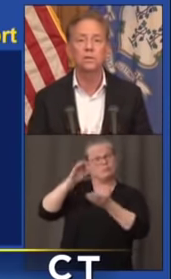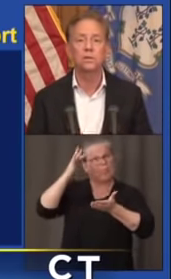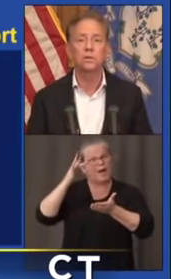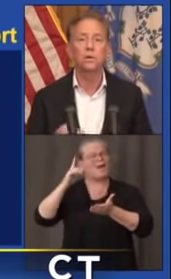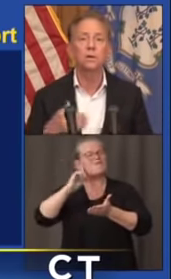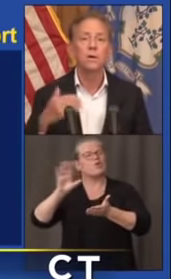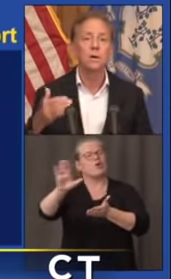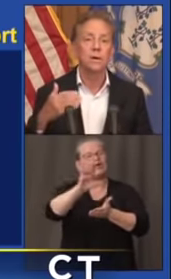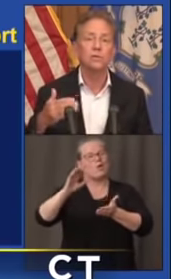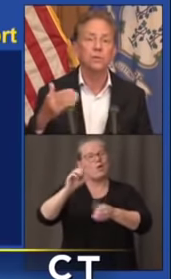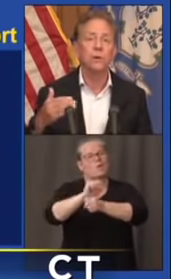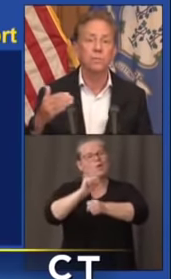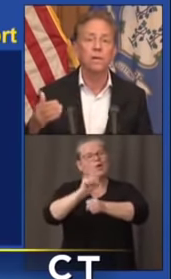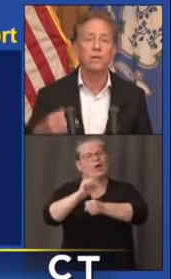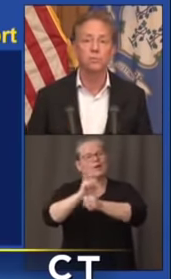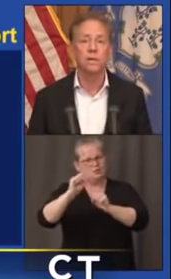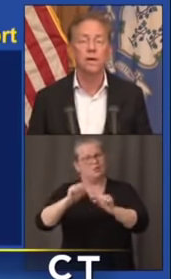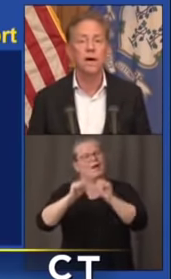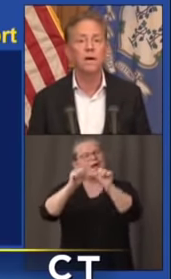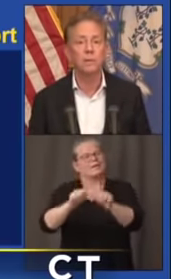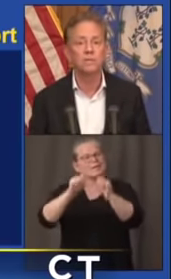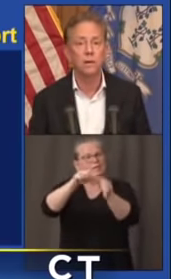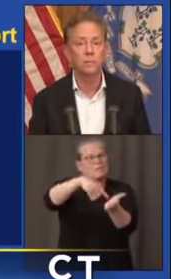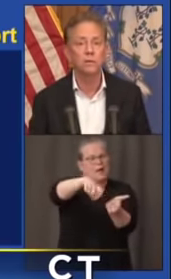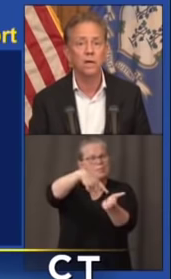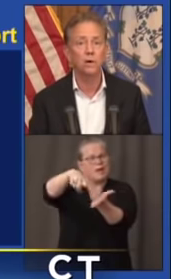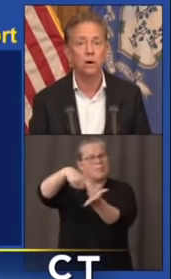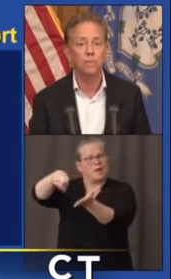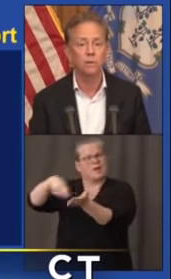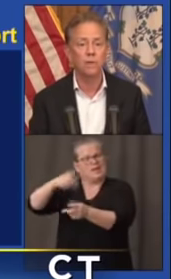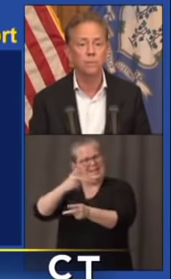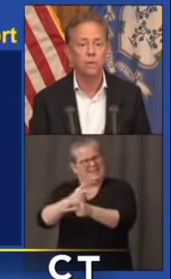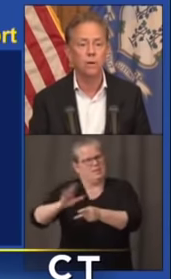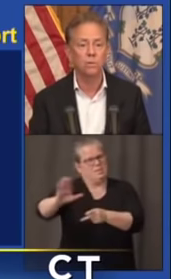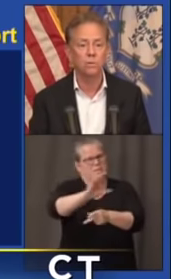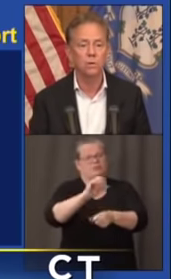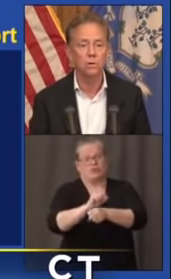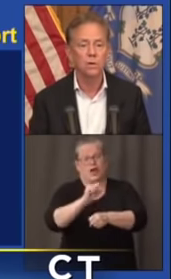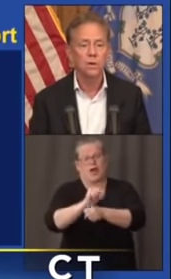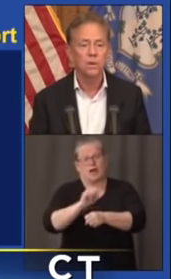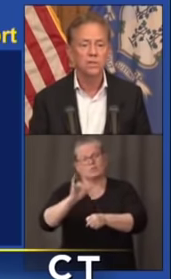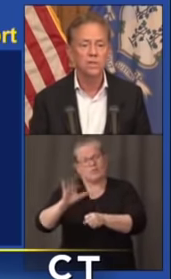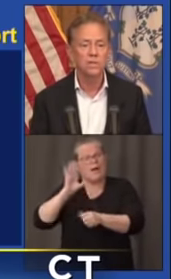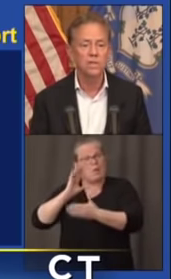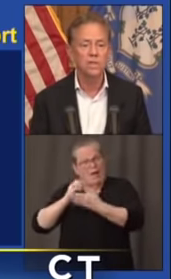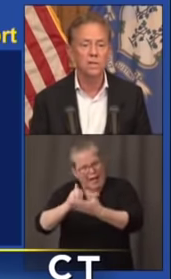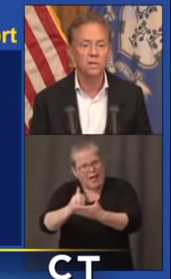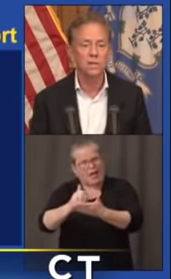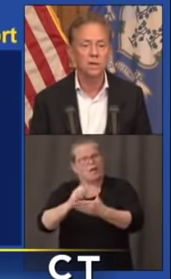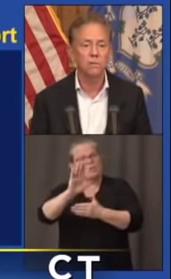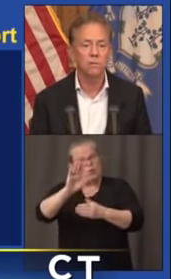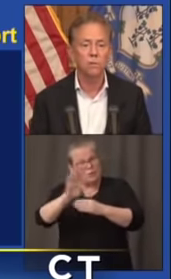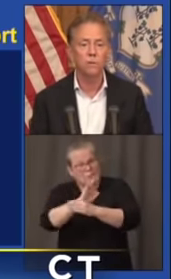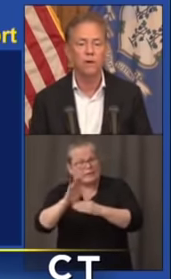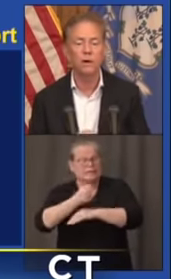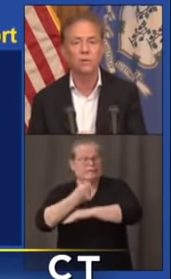gets you in a place where the economy is able to take off and keep you going. So